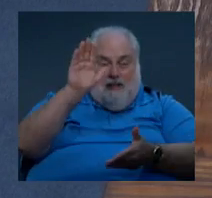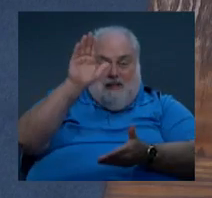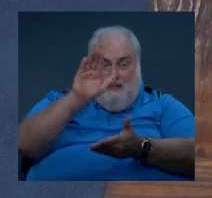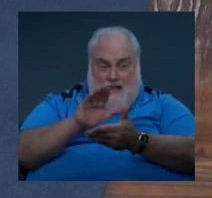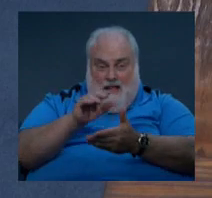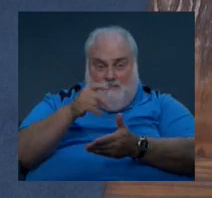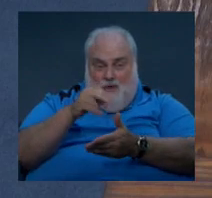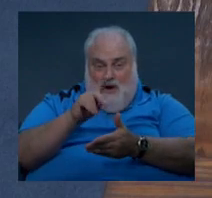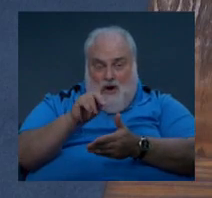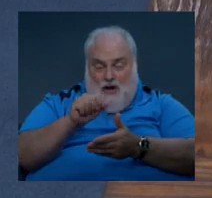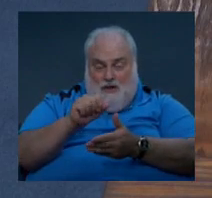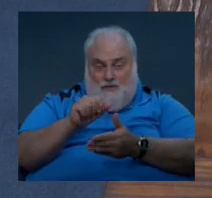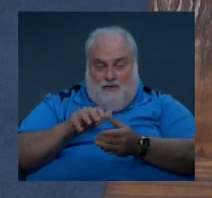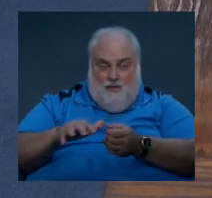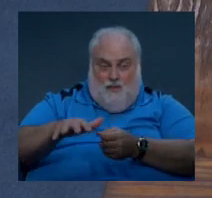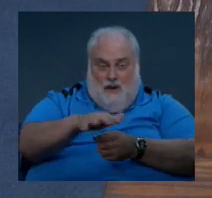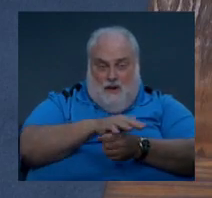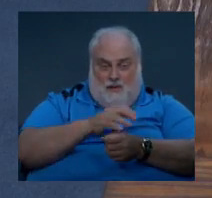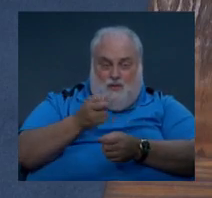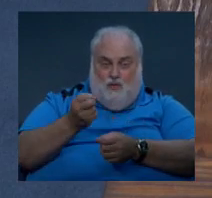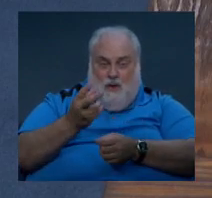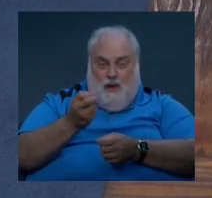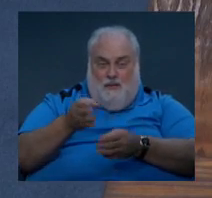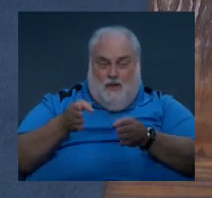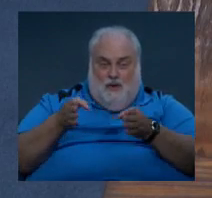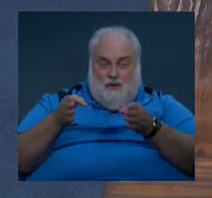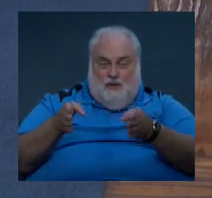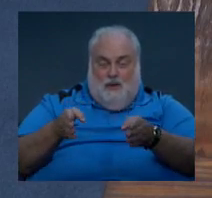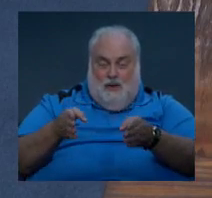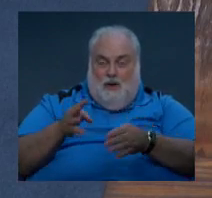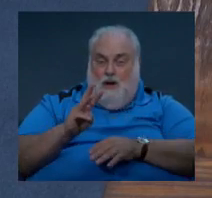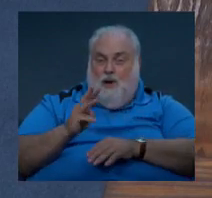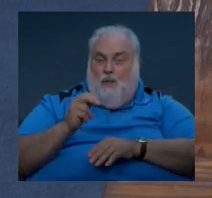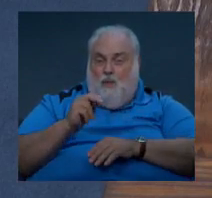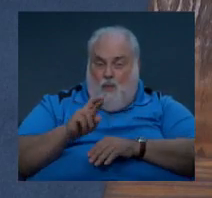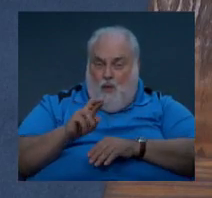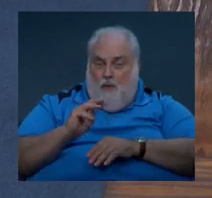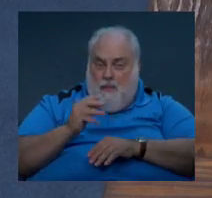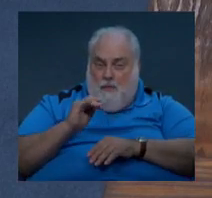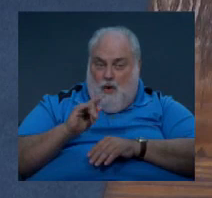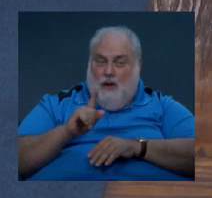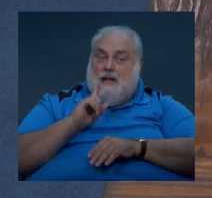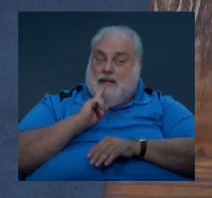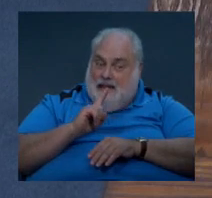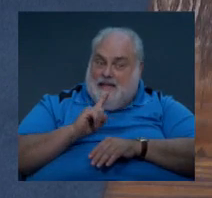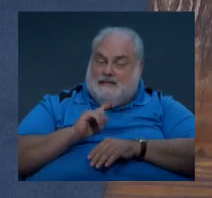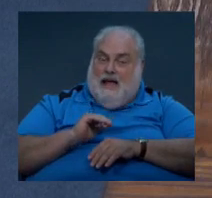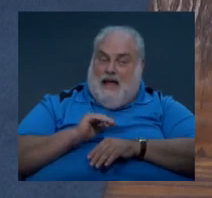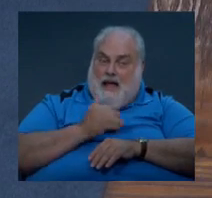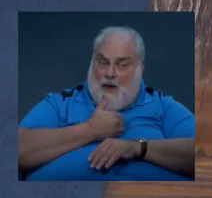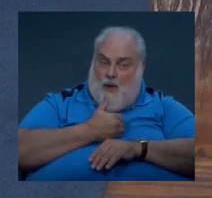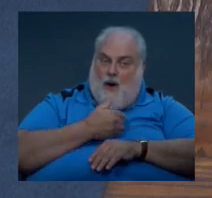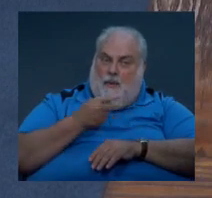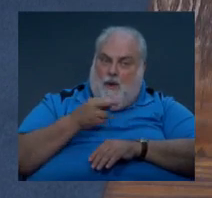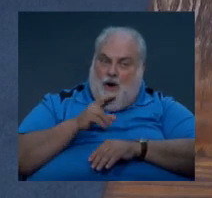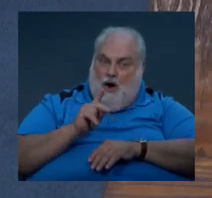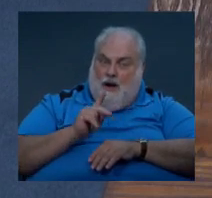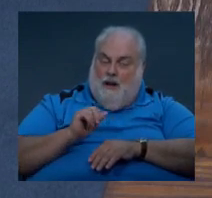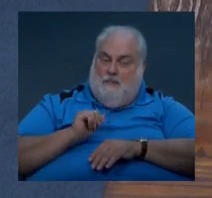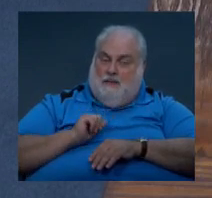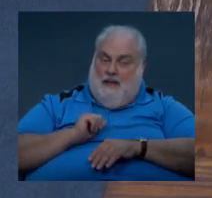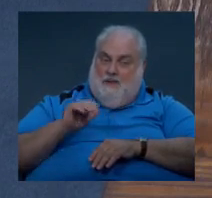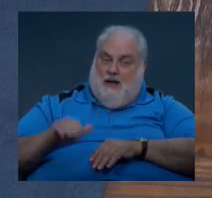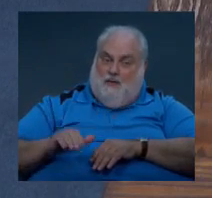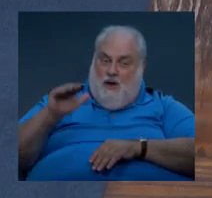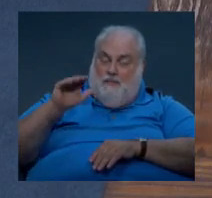kids around the 12th Street corridor to play in. War Memorial is our park. And I grew up using my